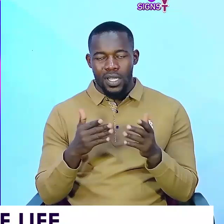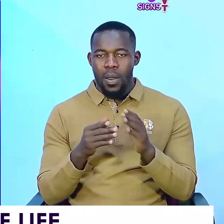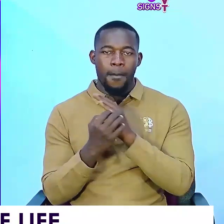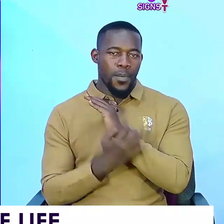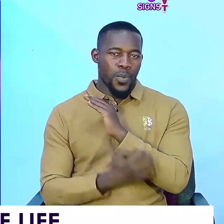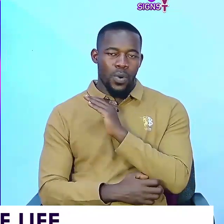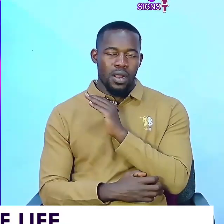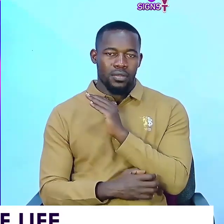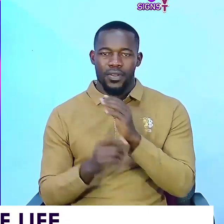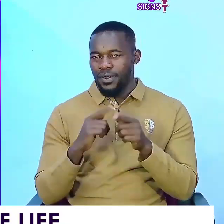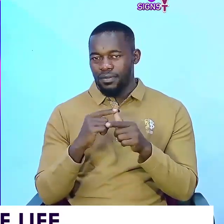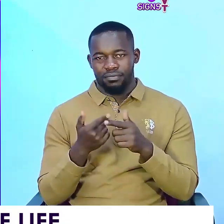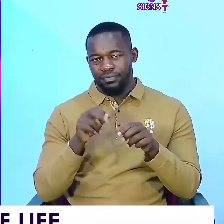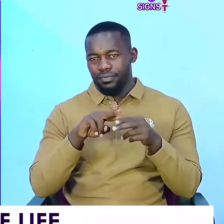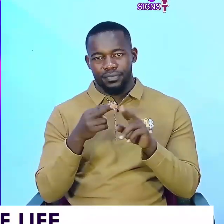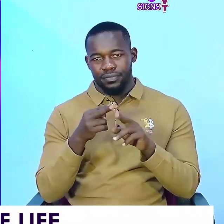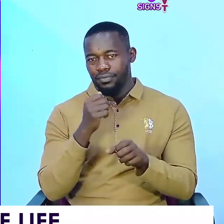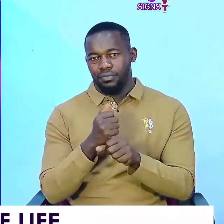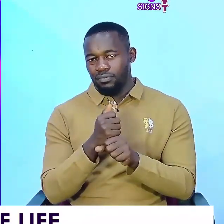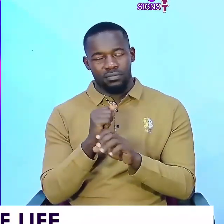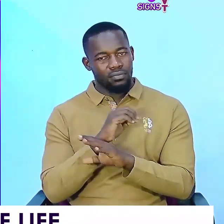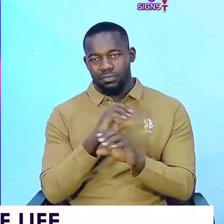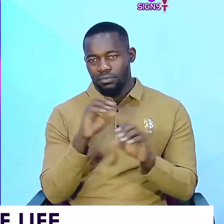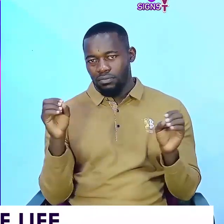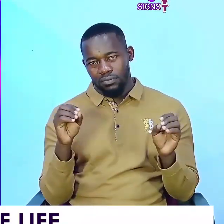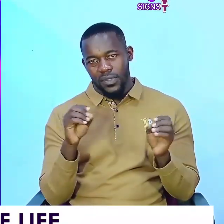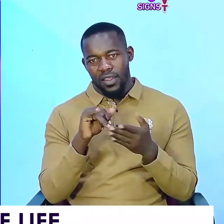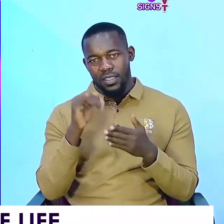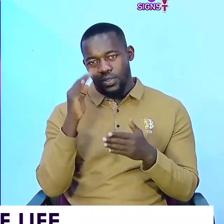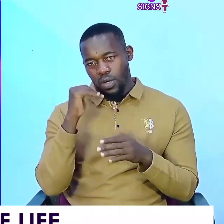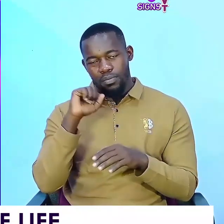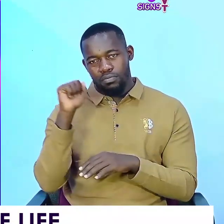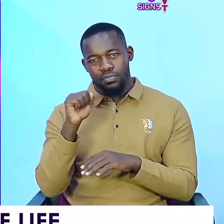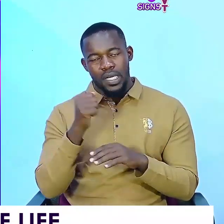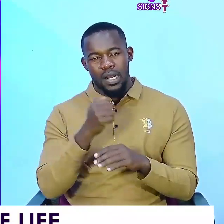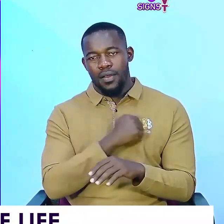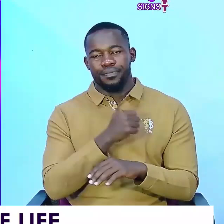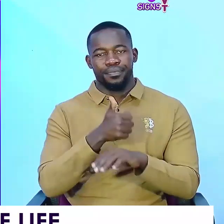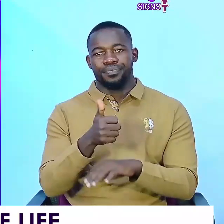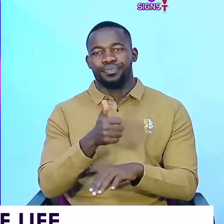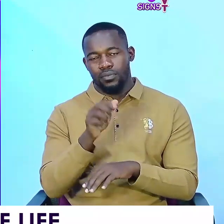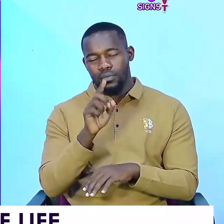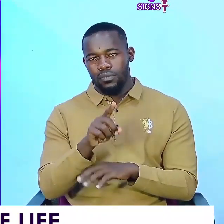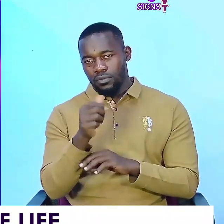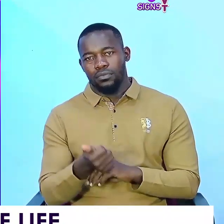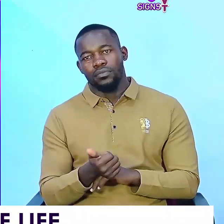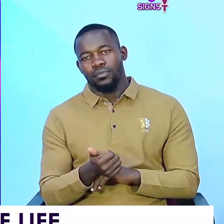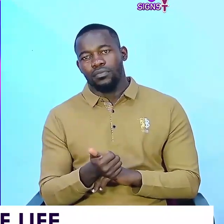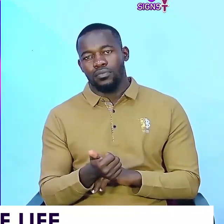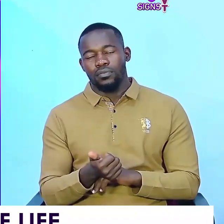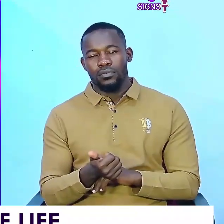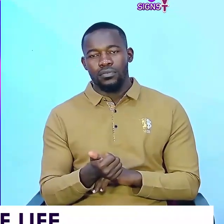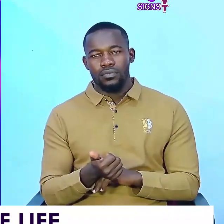it necessary to insult each other and, to do all of these disrespectful things, languages, and